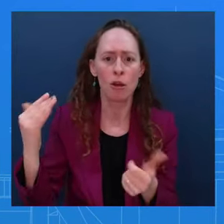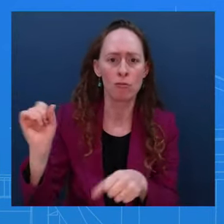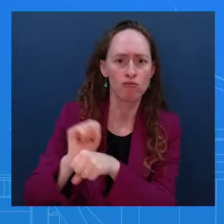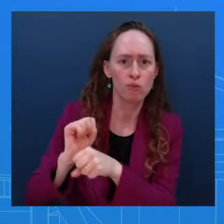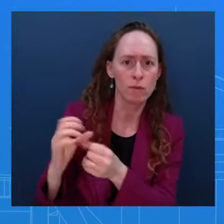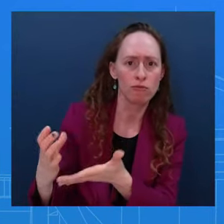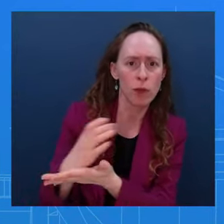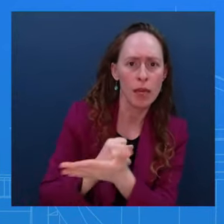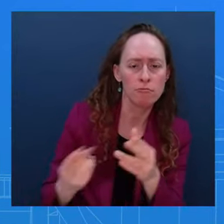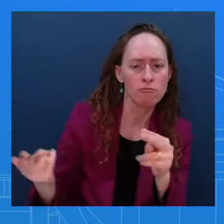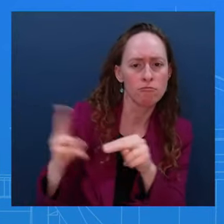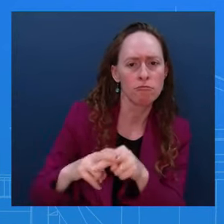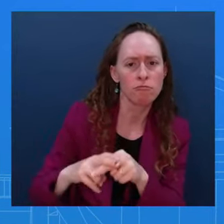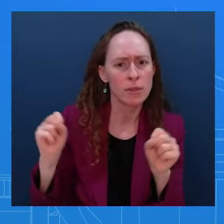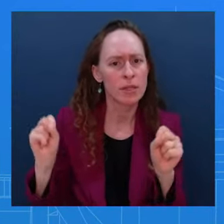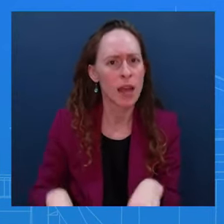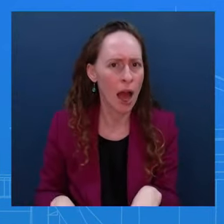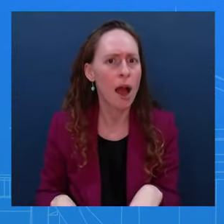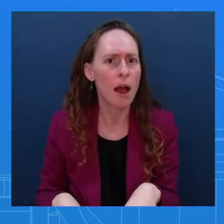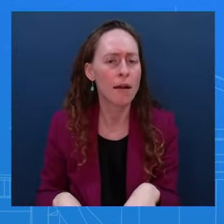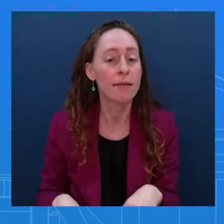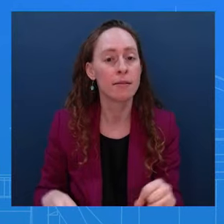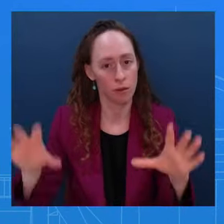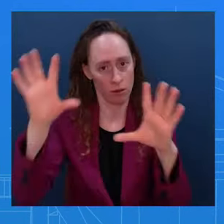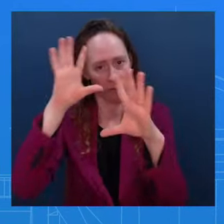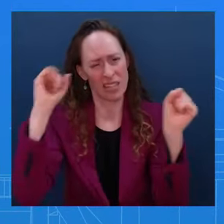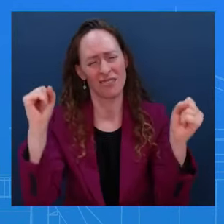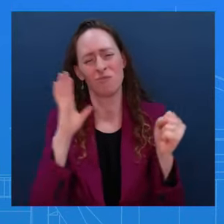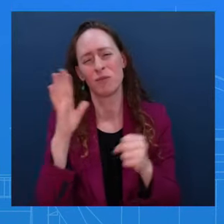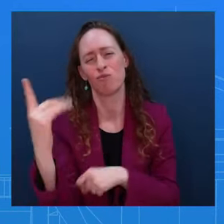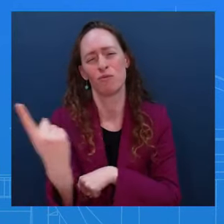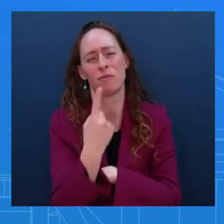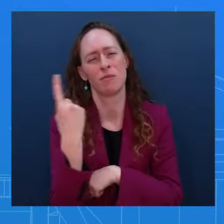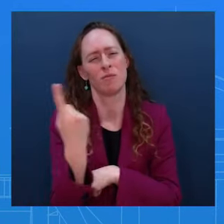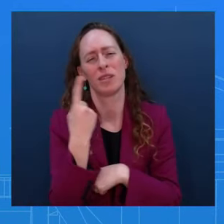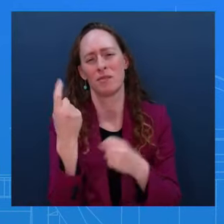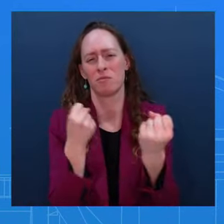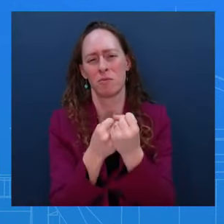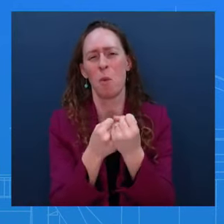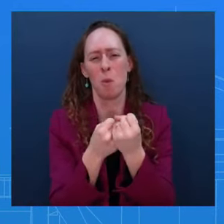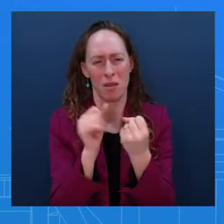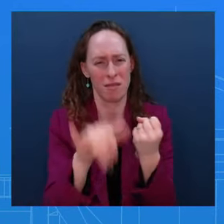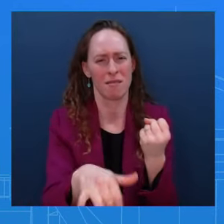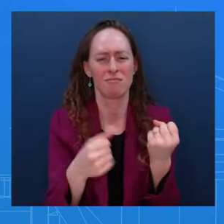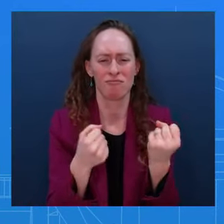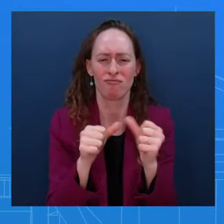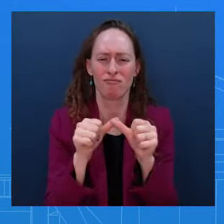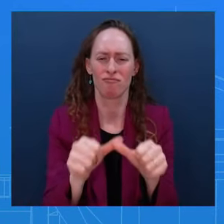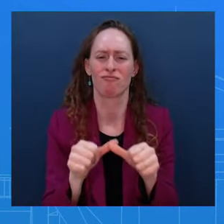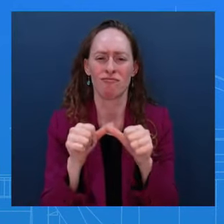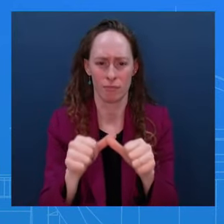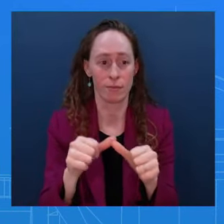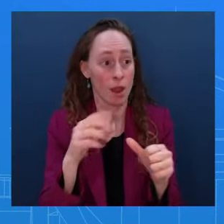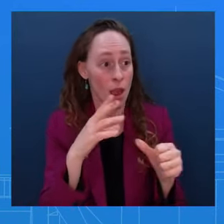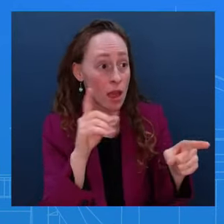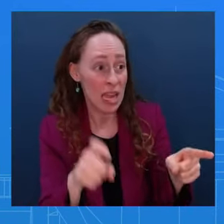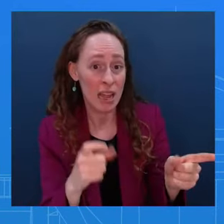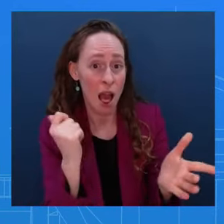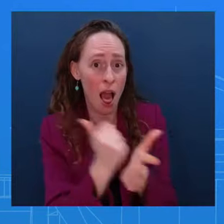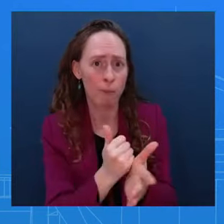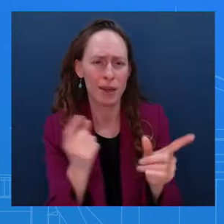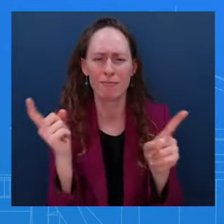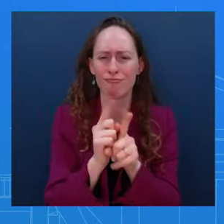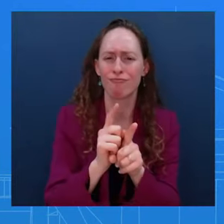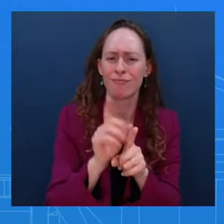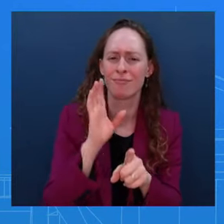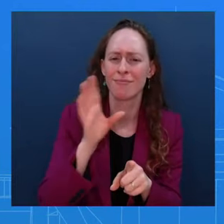to speak for and is going to stand up for. You hear him say this all the time. Unions build the middle class,